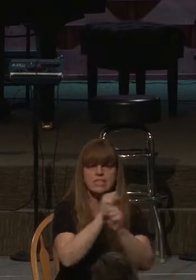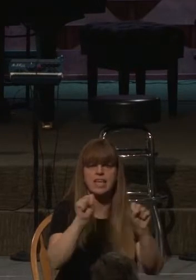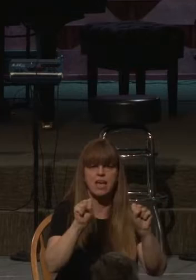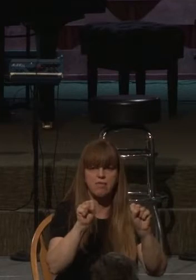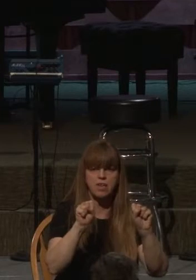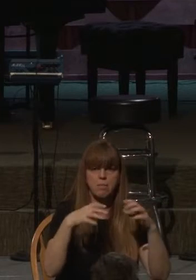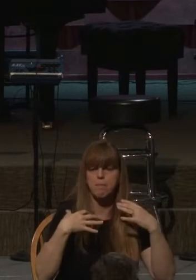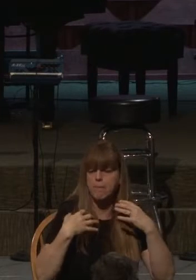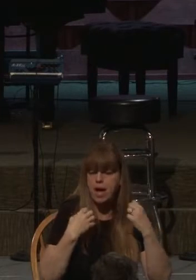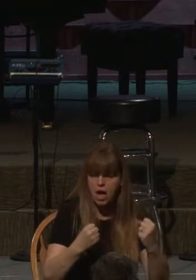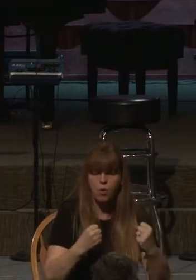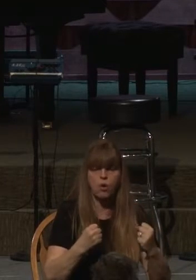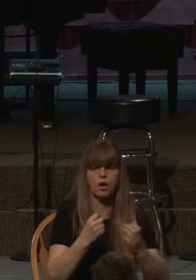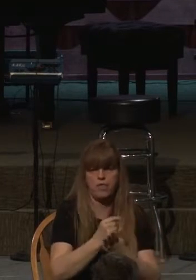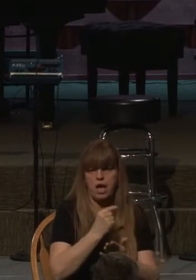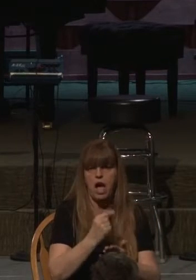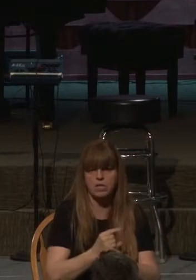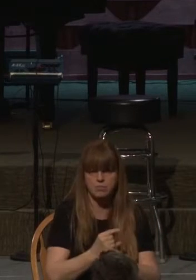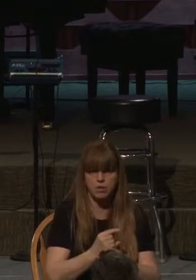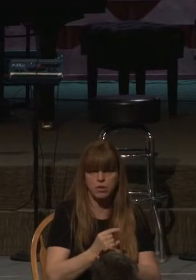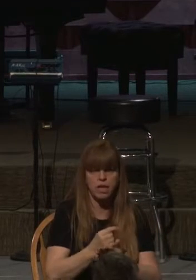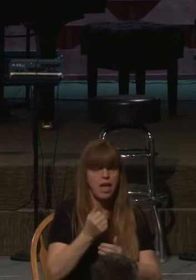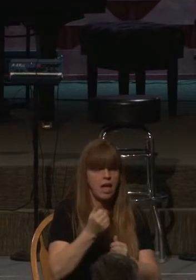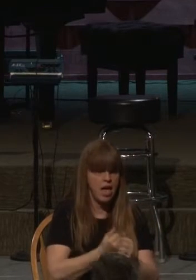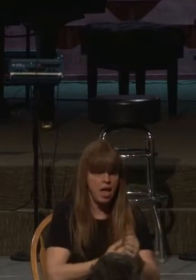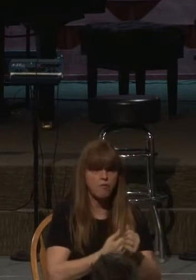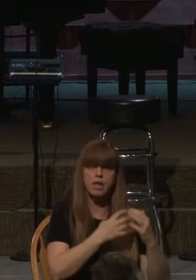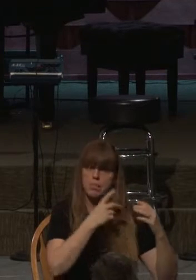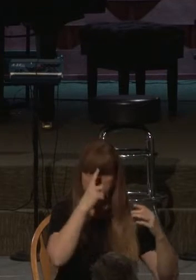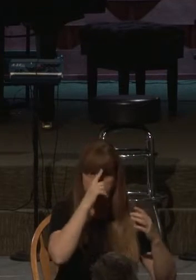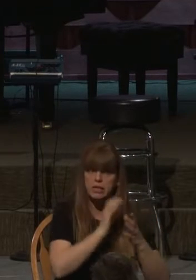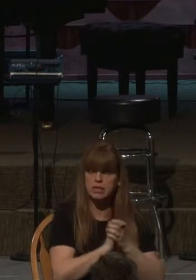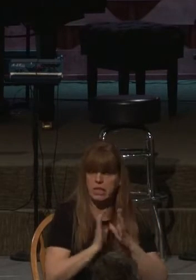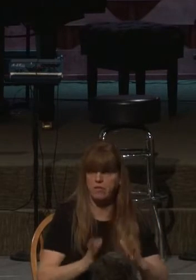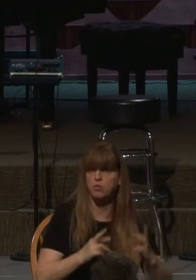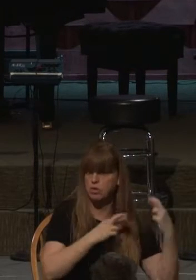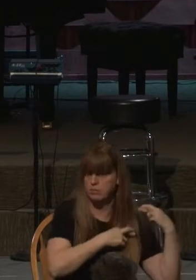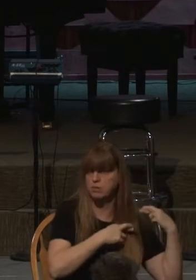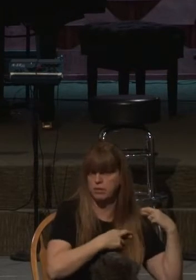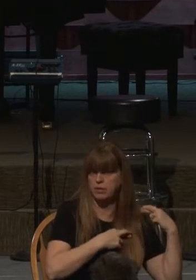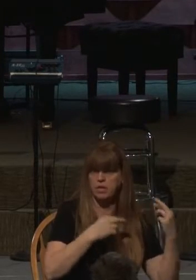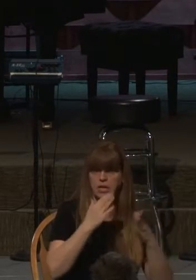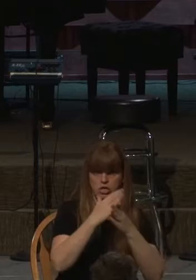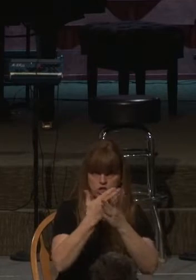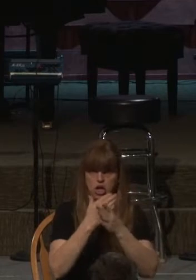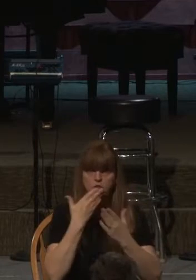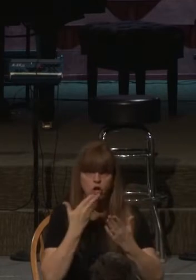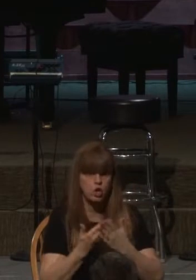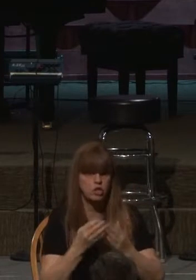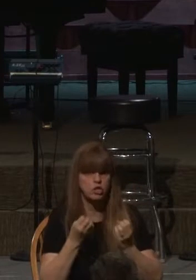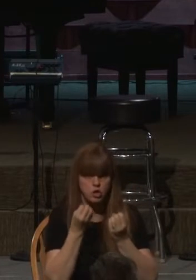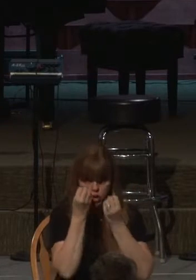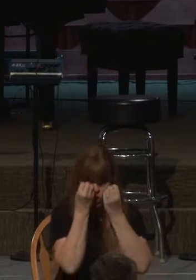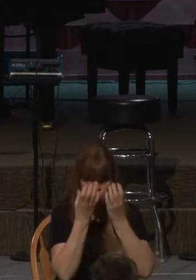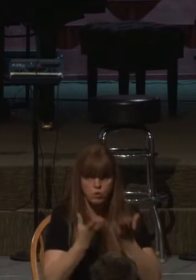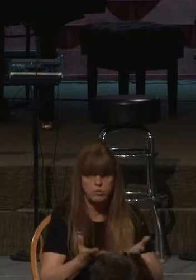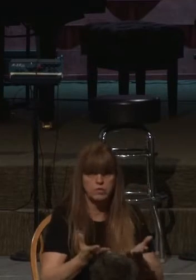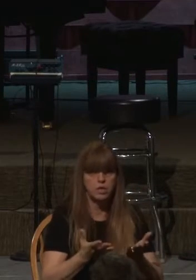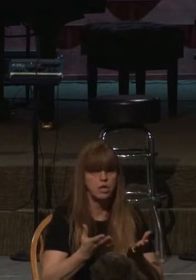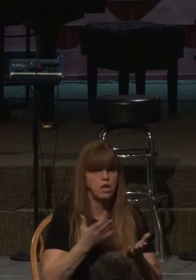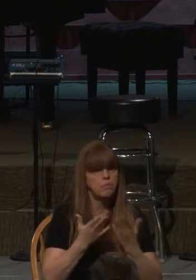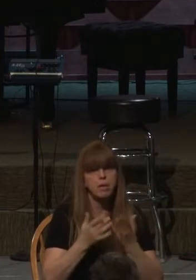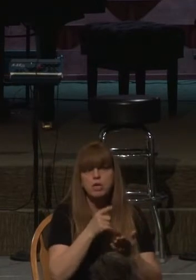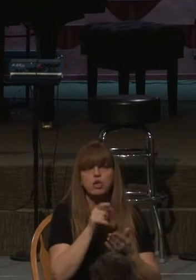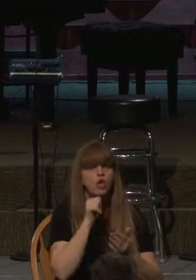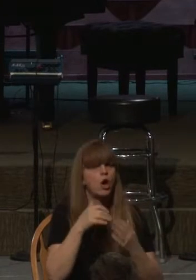Jesus Christ. Now, it is every believer's responsibility to tell the good news. You may not actually have the gift